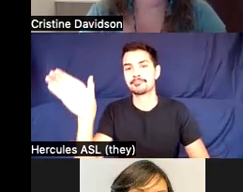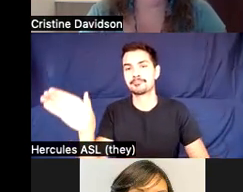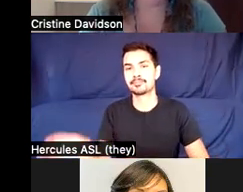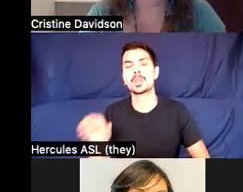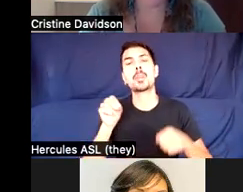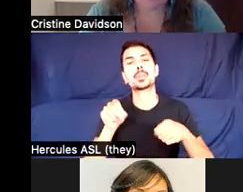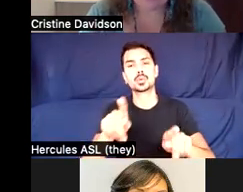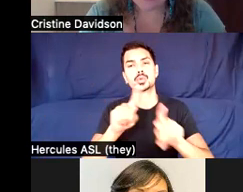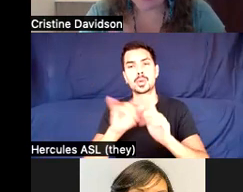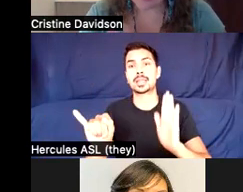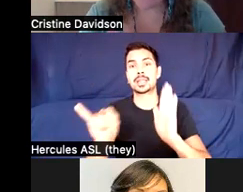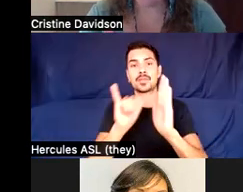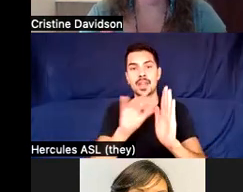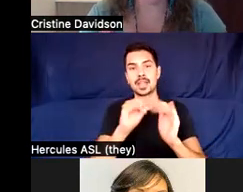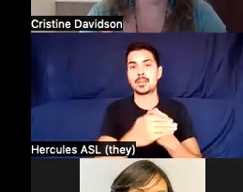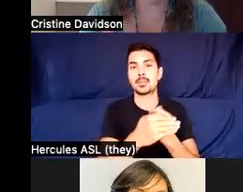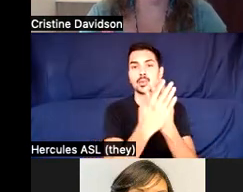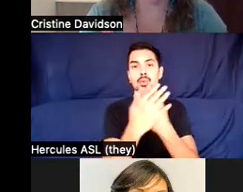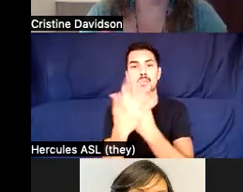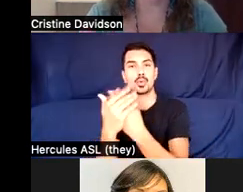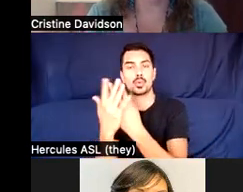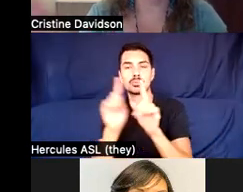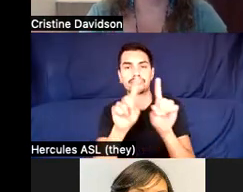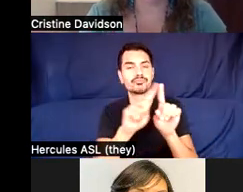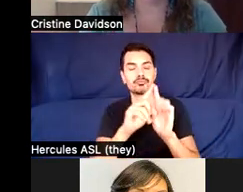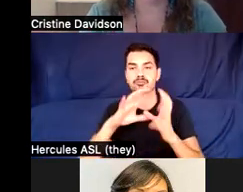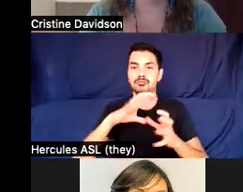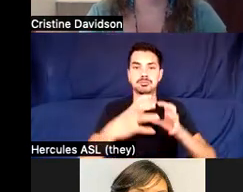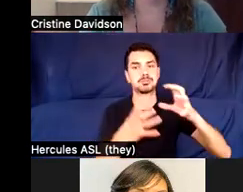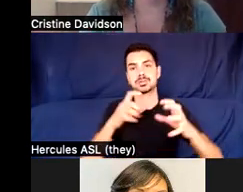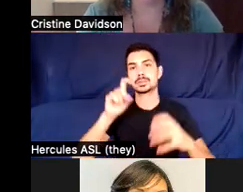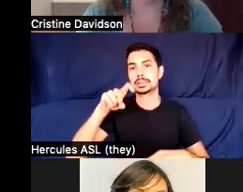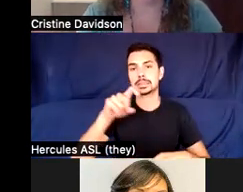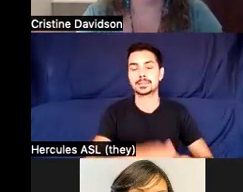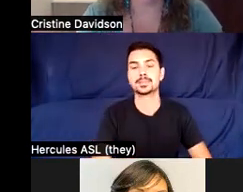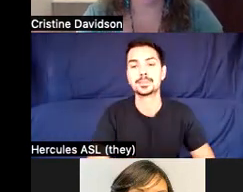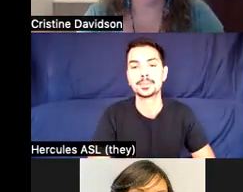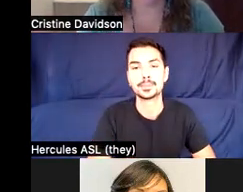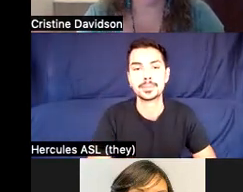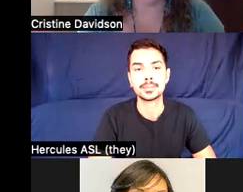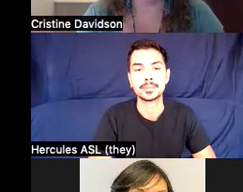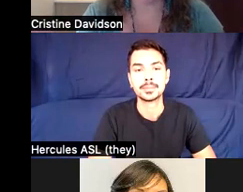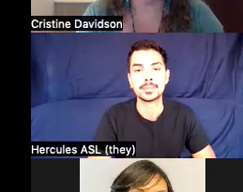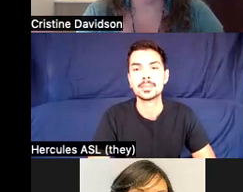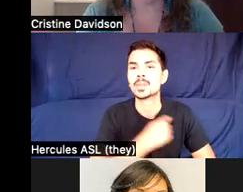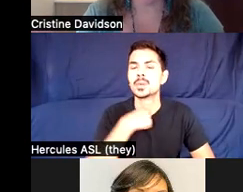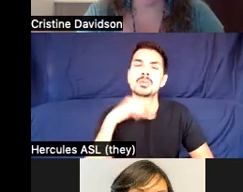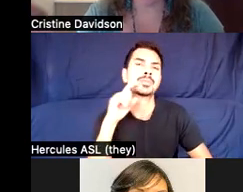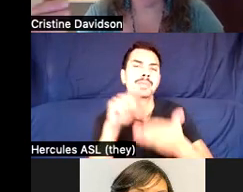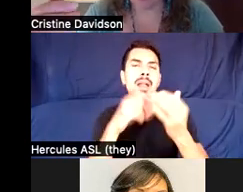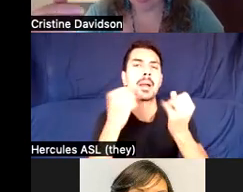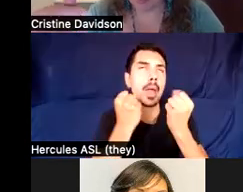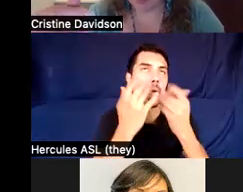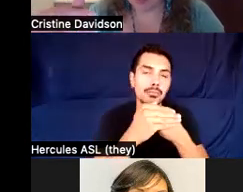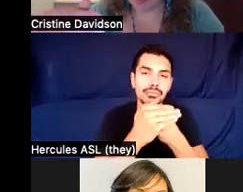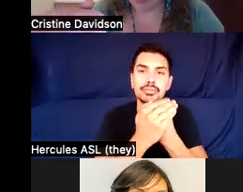Understanding the needs and the problems that it creates. We're talking about those multiple intersections, right?